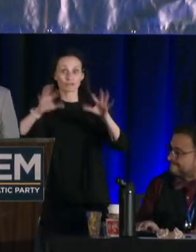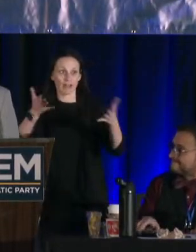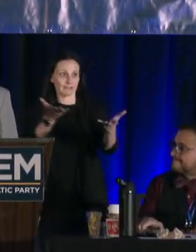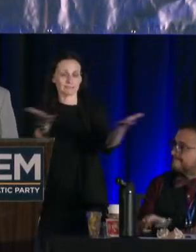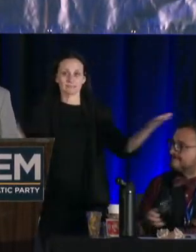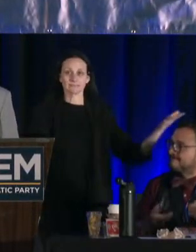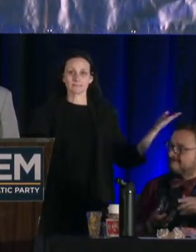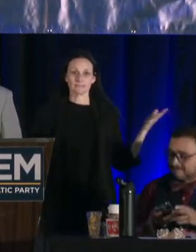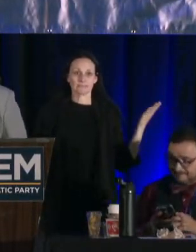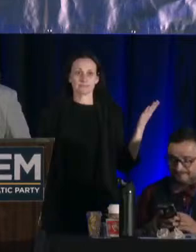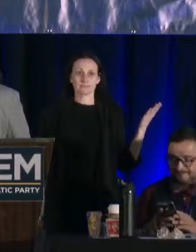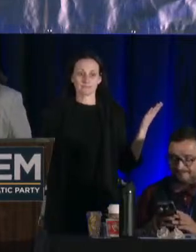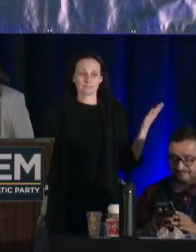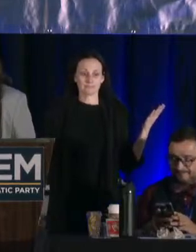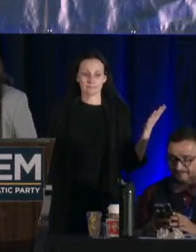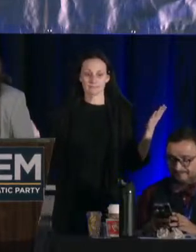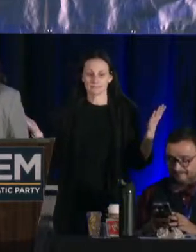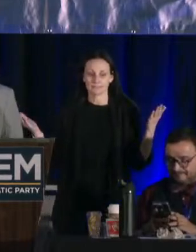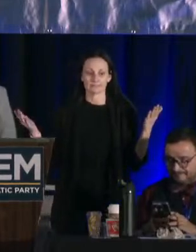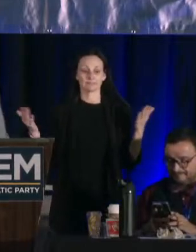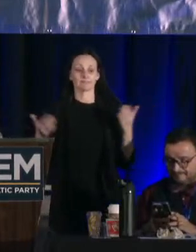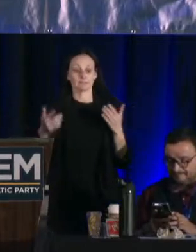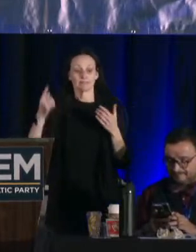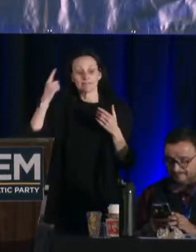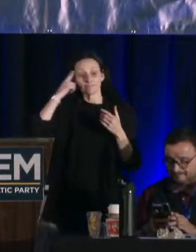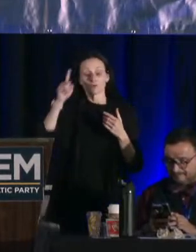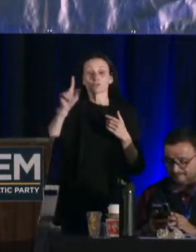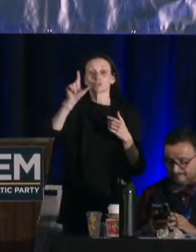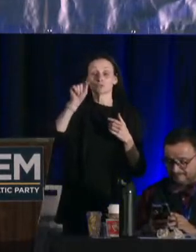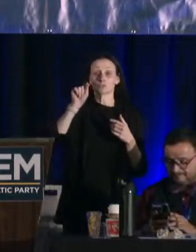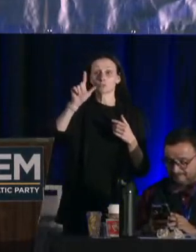Democrats, on behalf of the